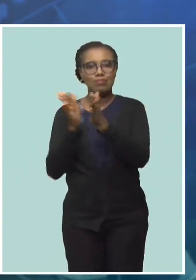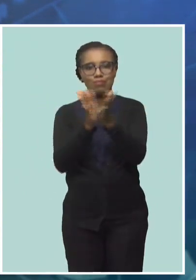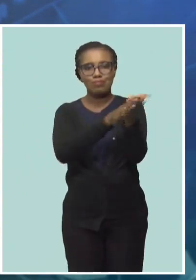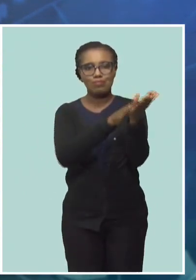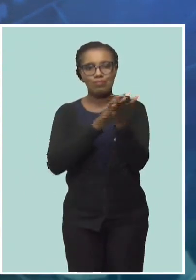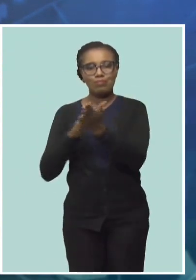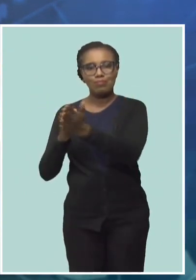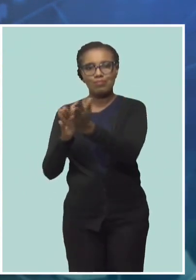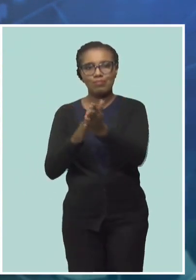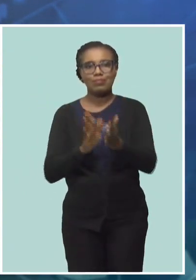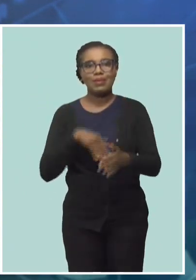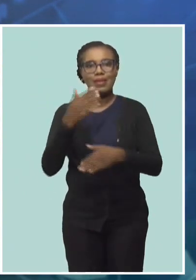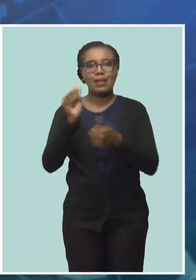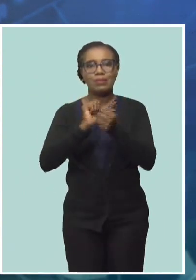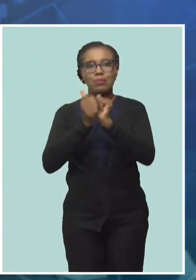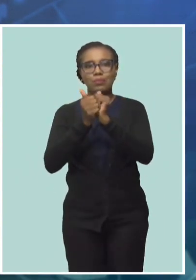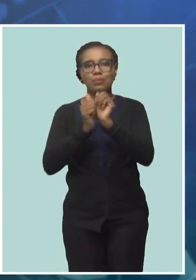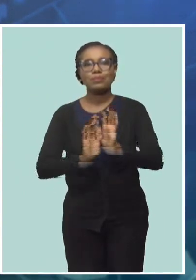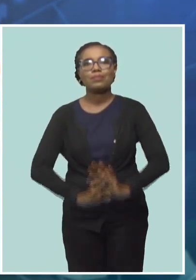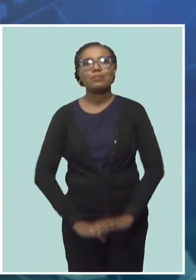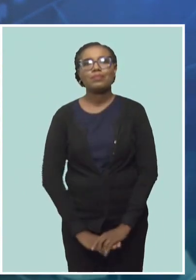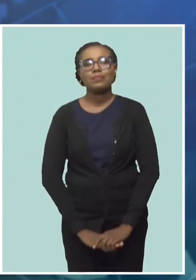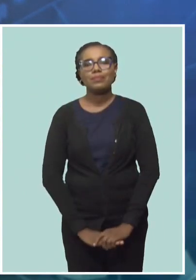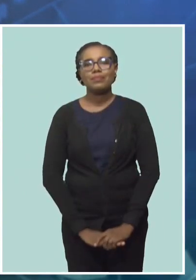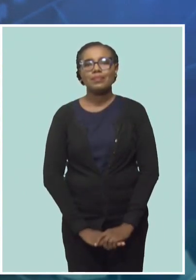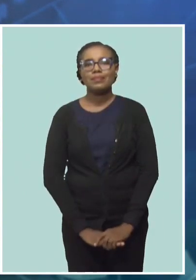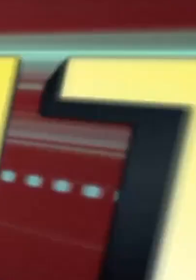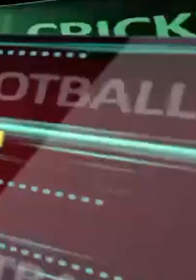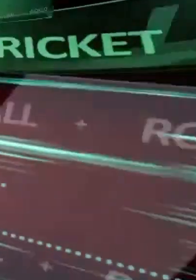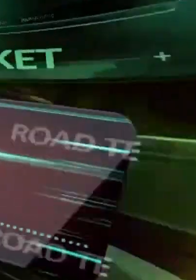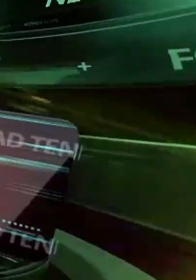Weekend Sports with Damien Best.